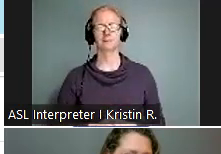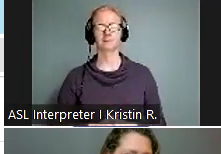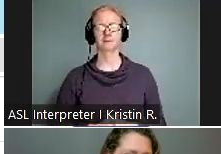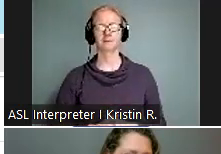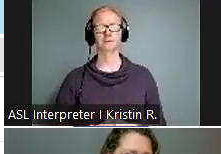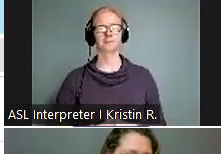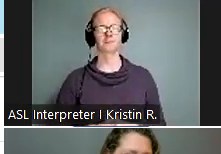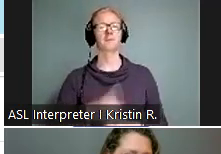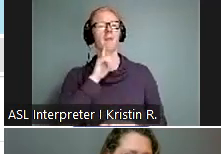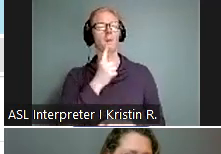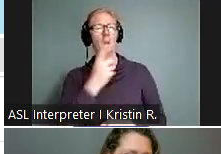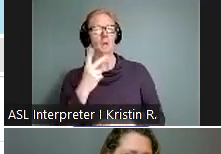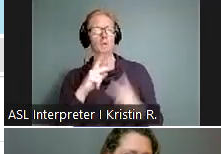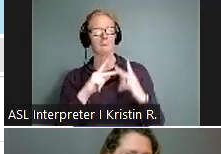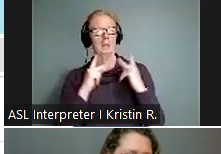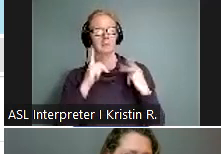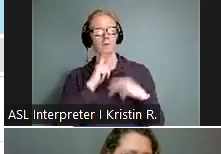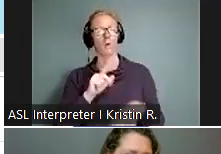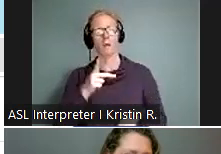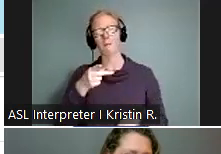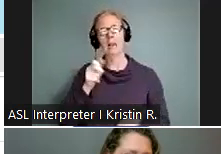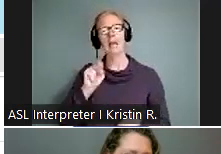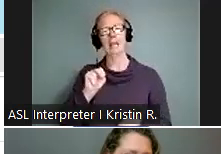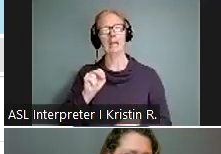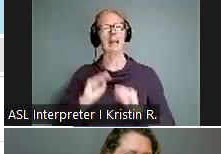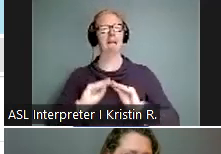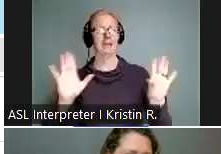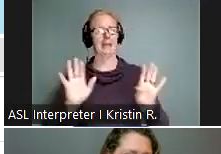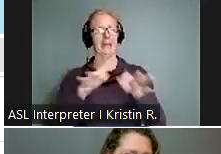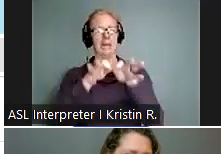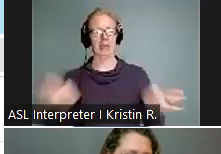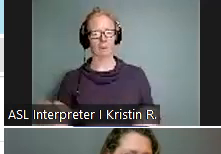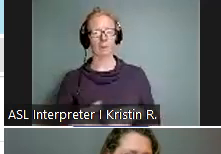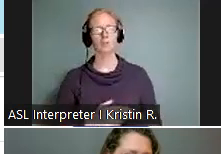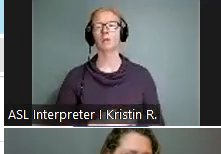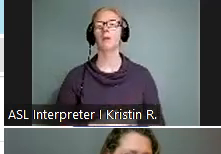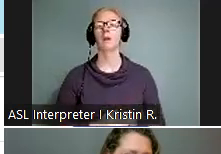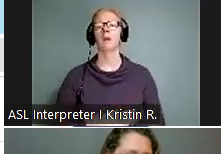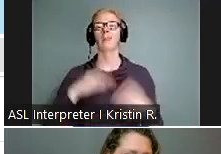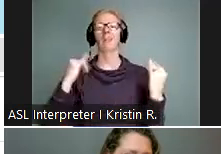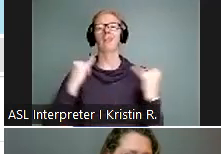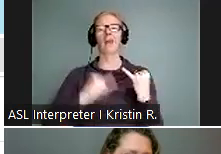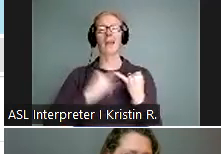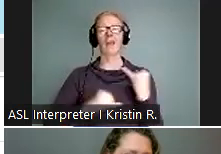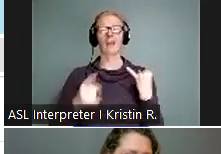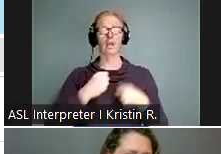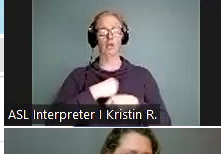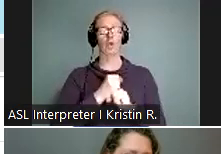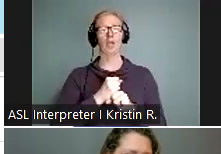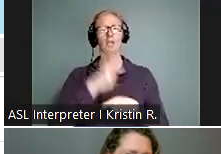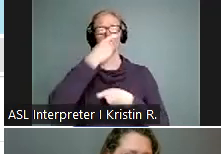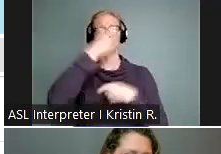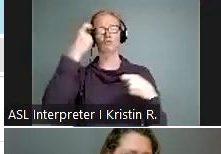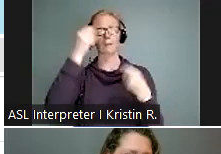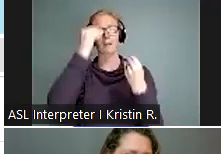We have a couple other resources on plain language. And then this other resource down here is how to create